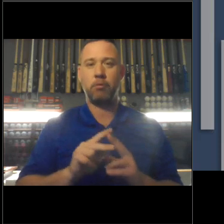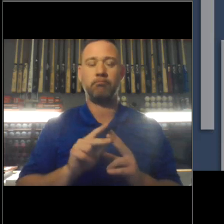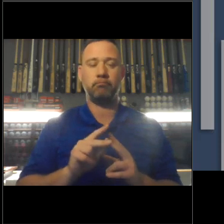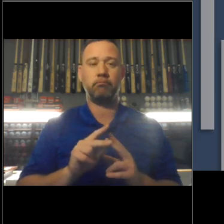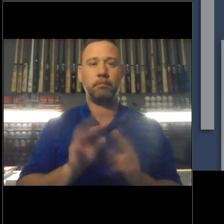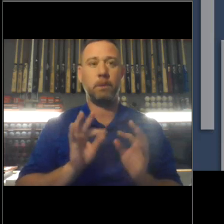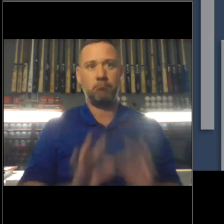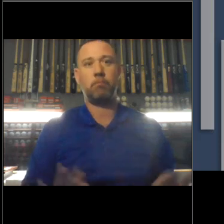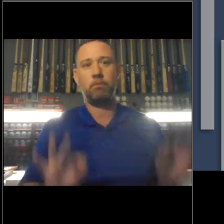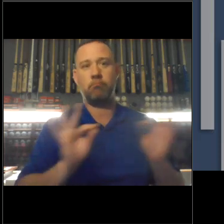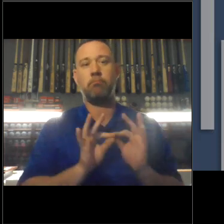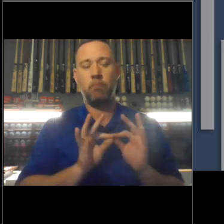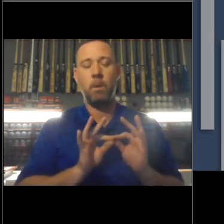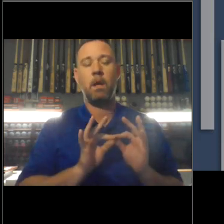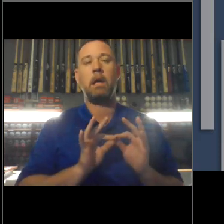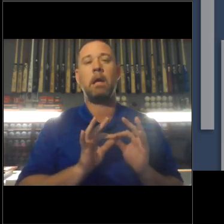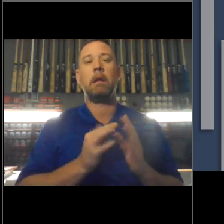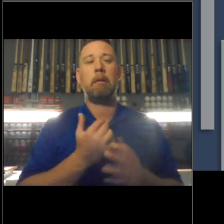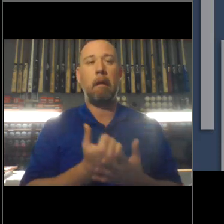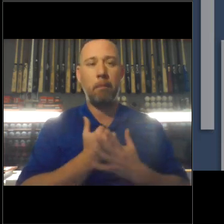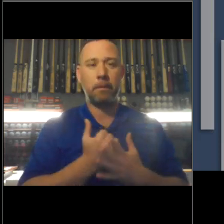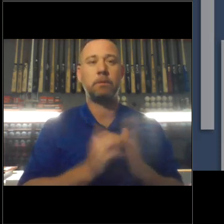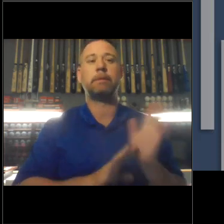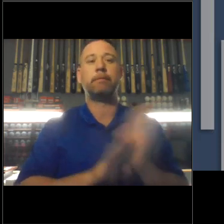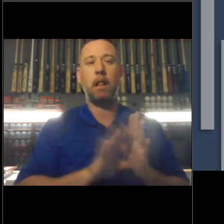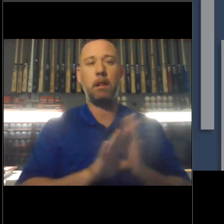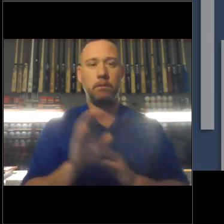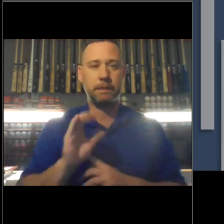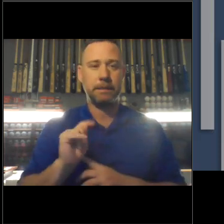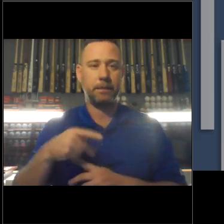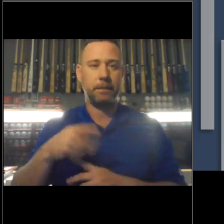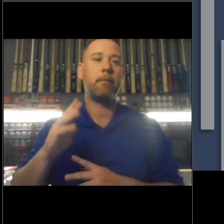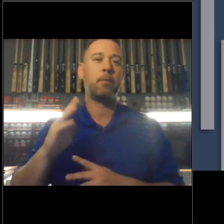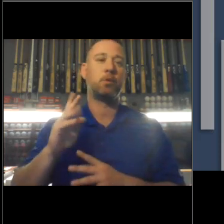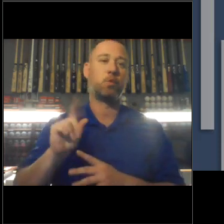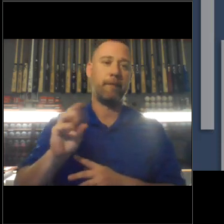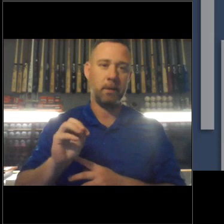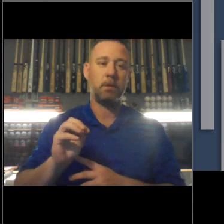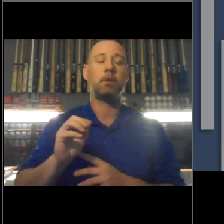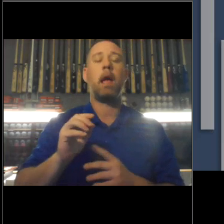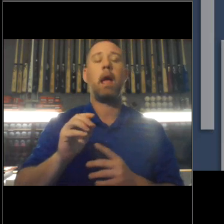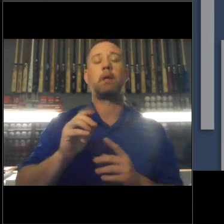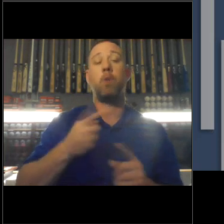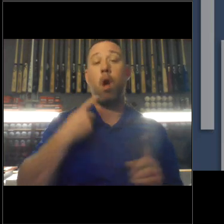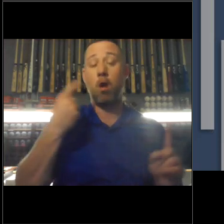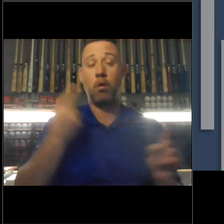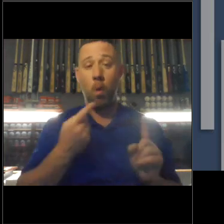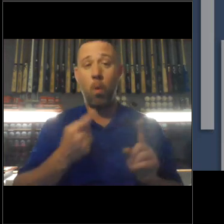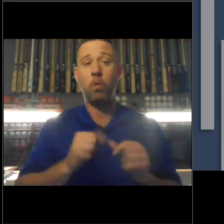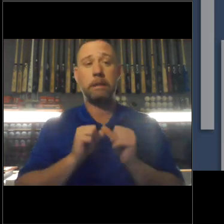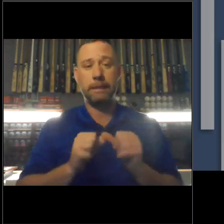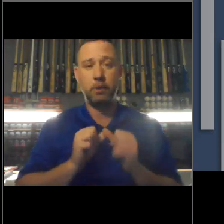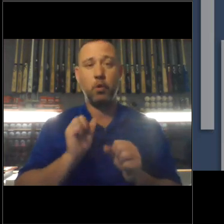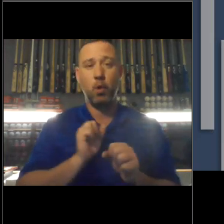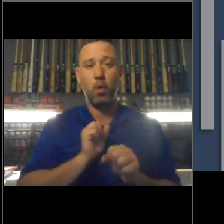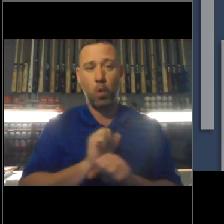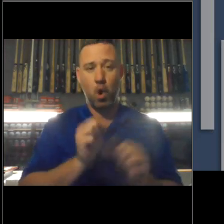us develop the CTP 2050. And so our goal is to continue to work with that